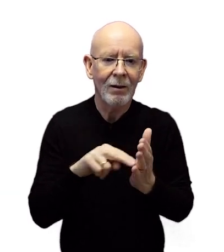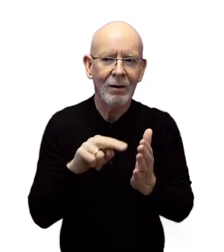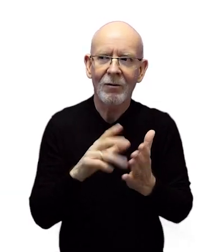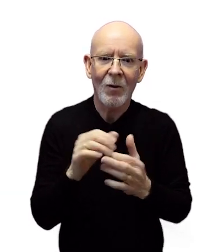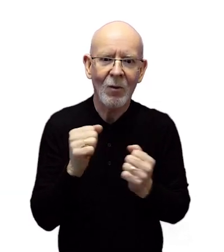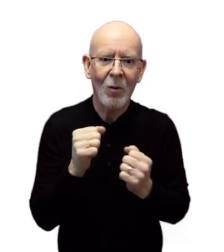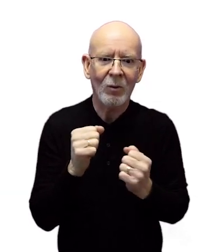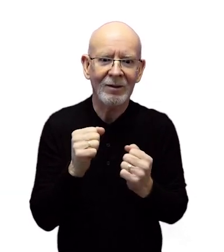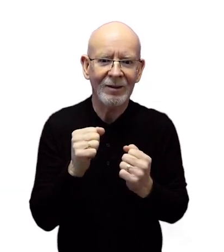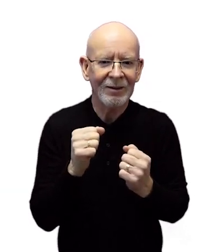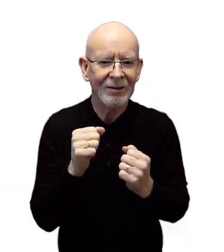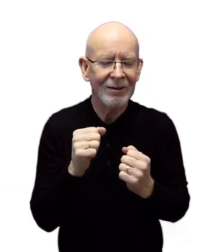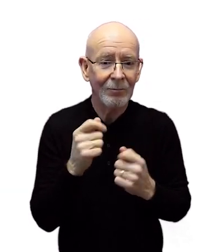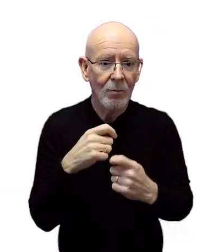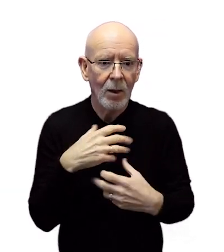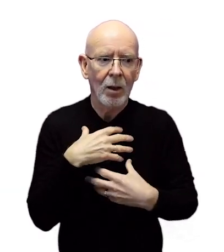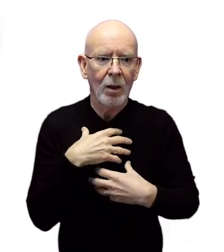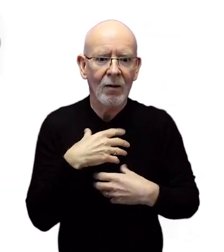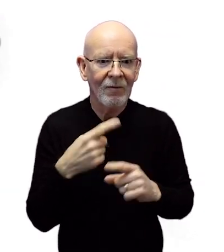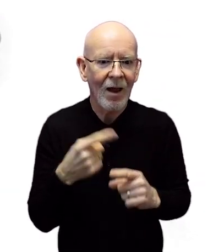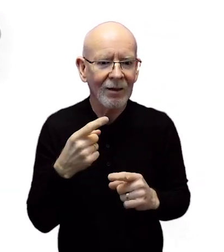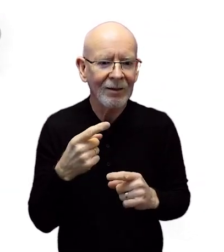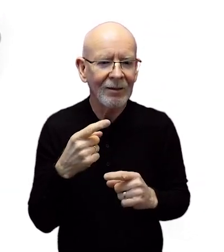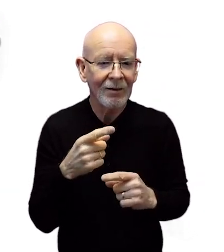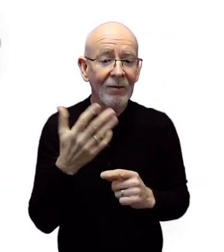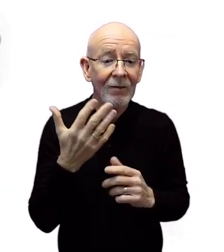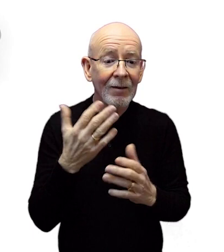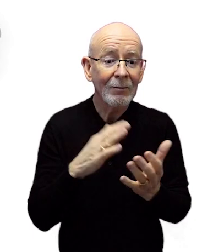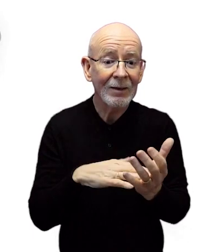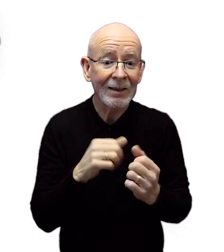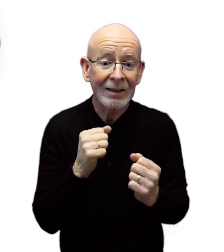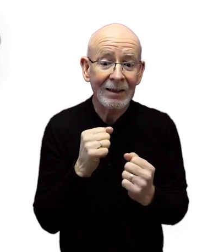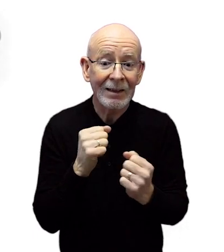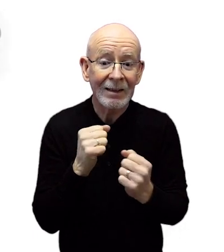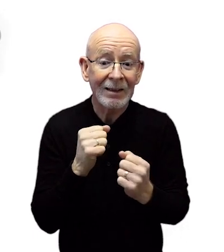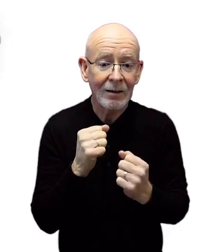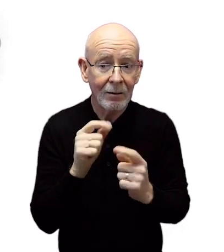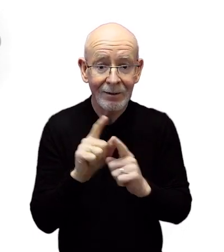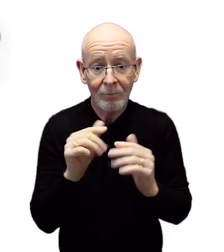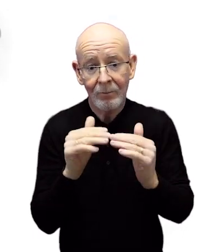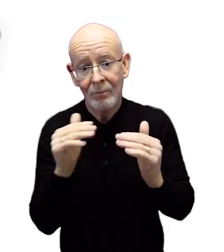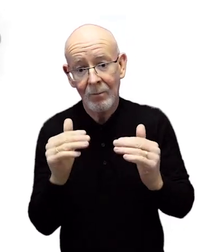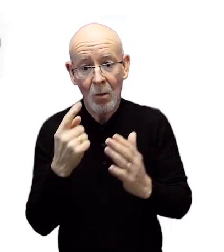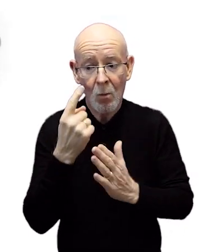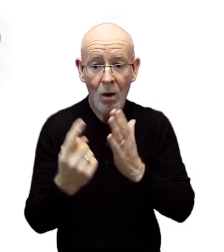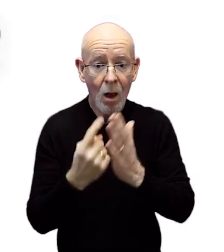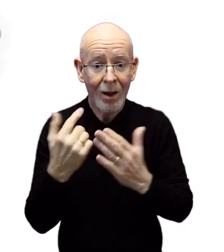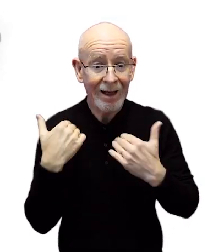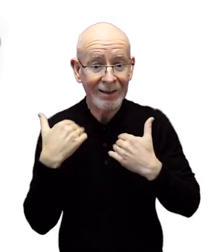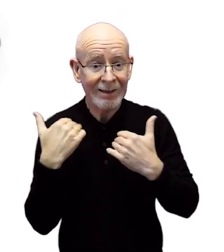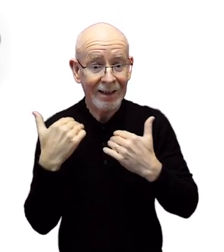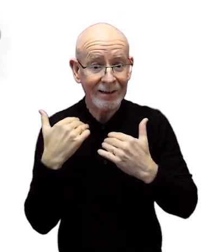cold. This burns more energy. 15 minutes of shivering uses the same amount of energy as 1 hour